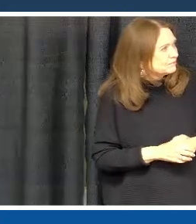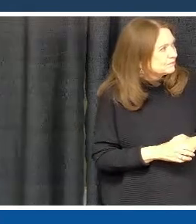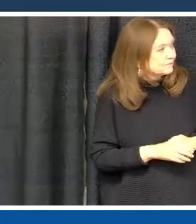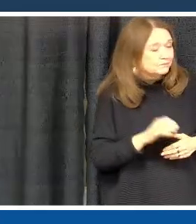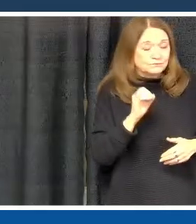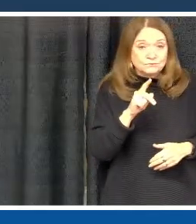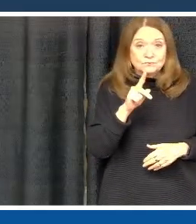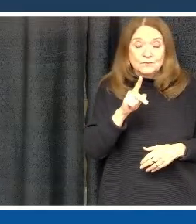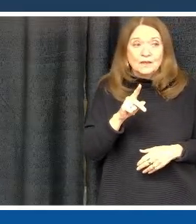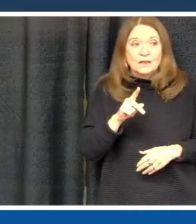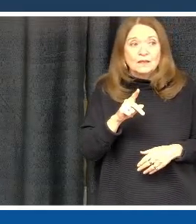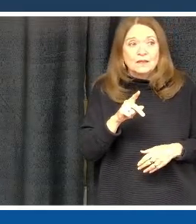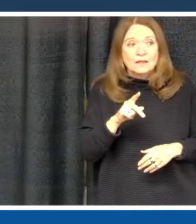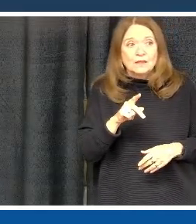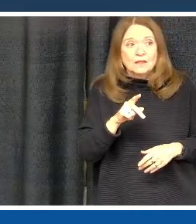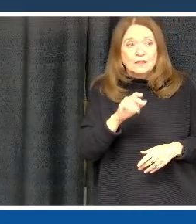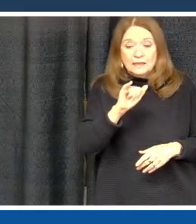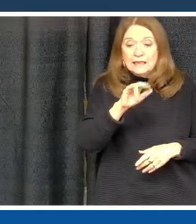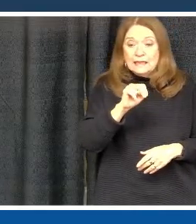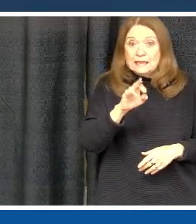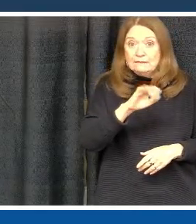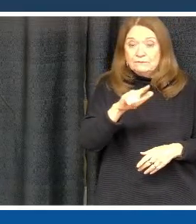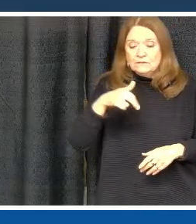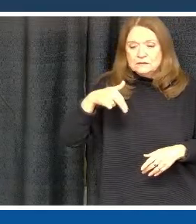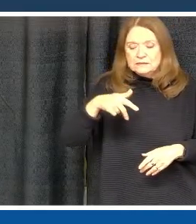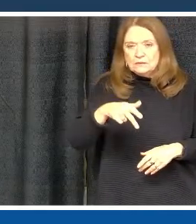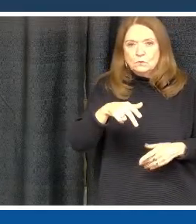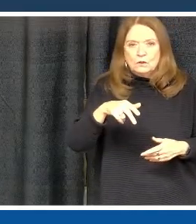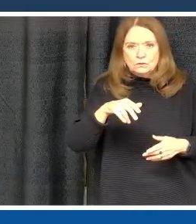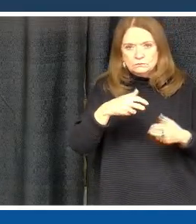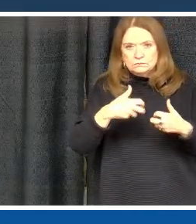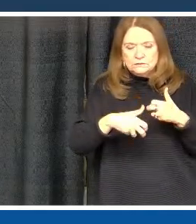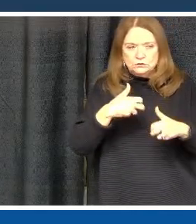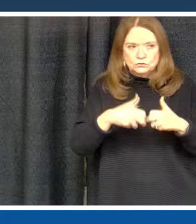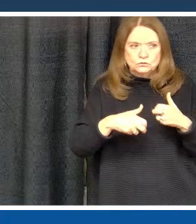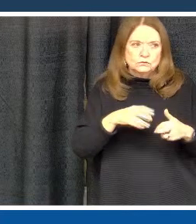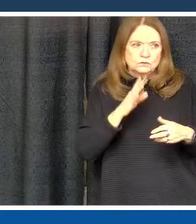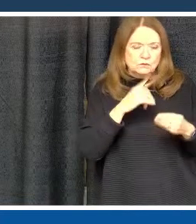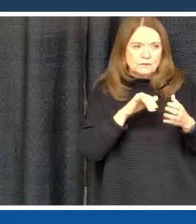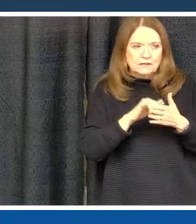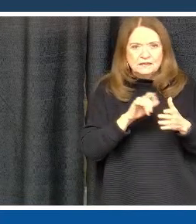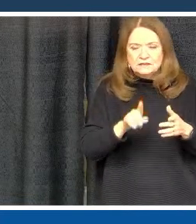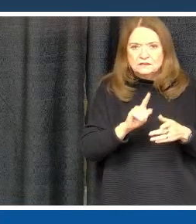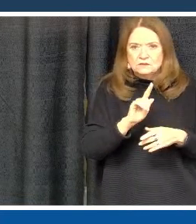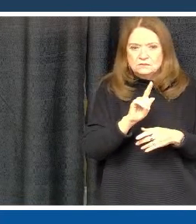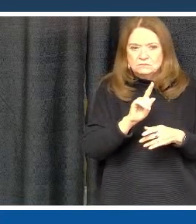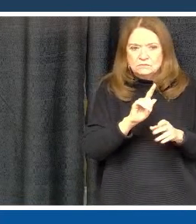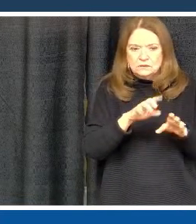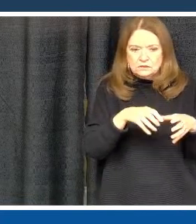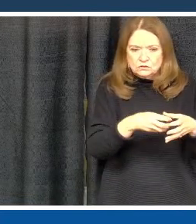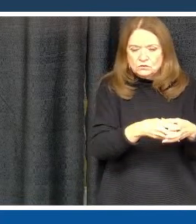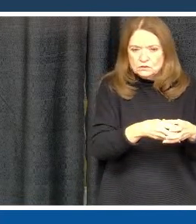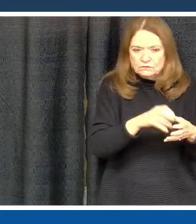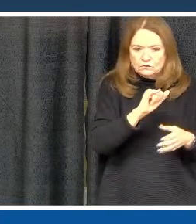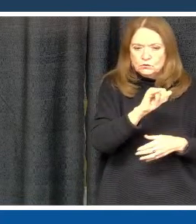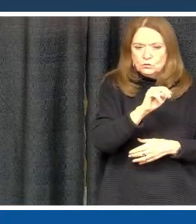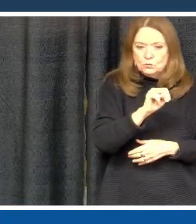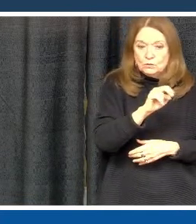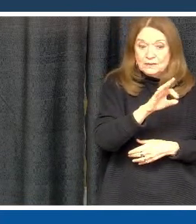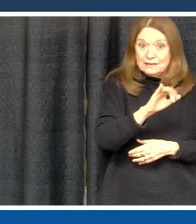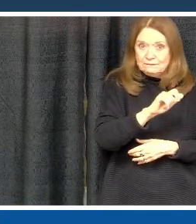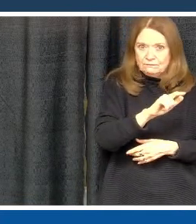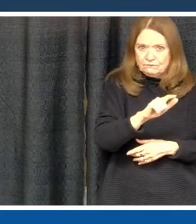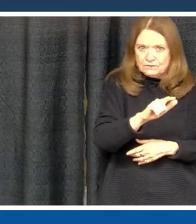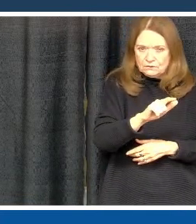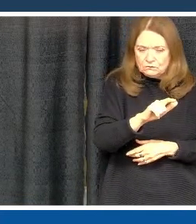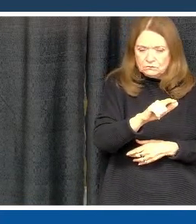Okay. It's titled Infill Sidewalk Issues, and I'll preface just a bit. This isn't exclusive to infill developments, virgin development